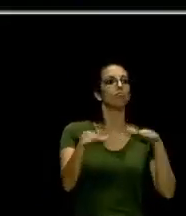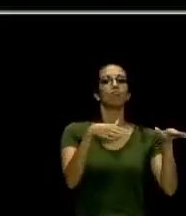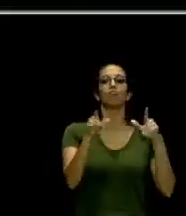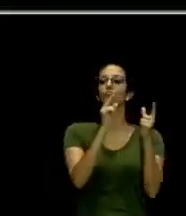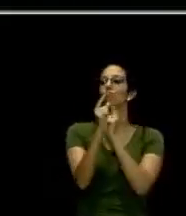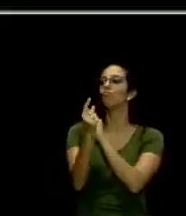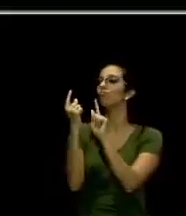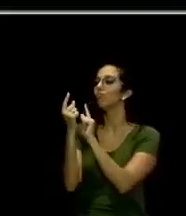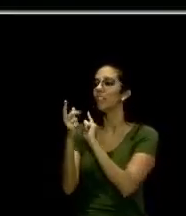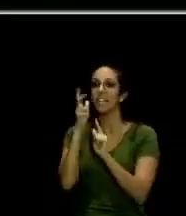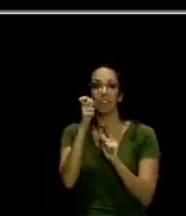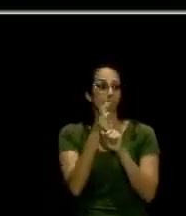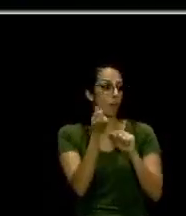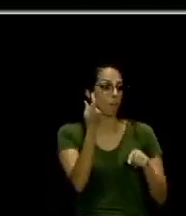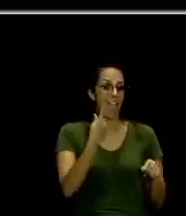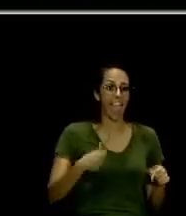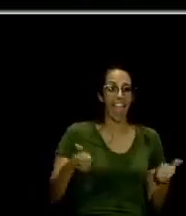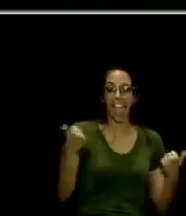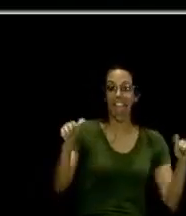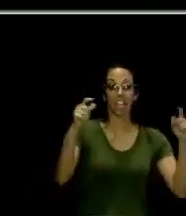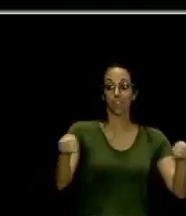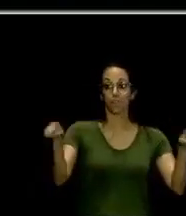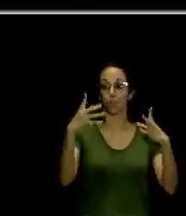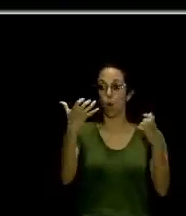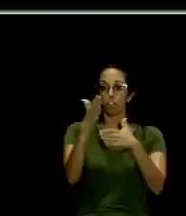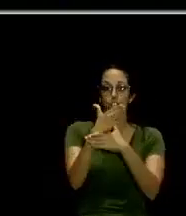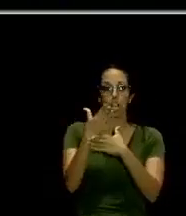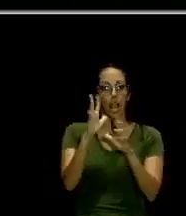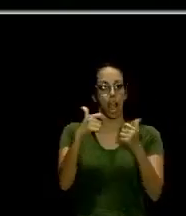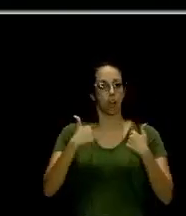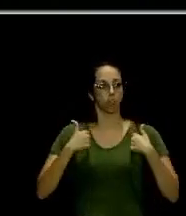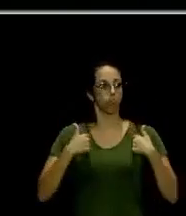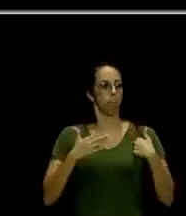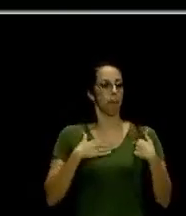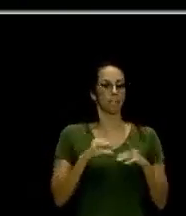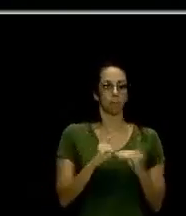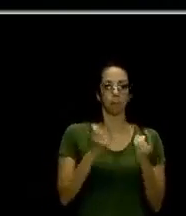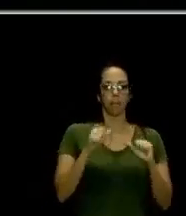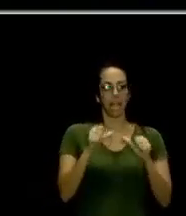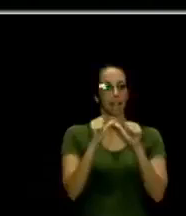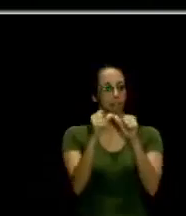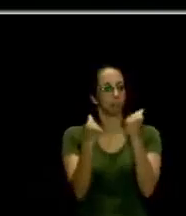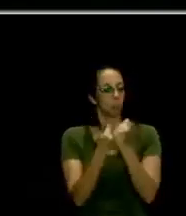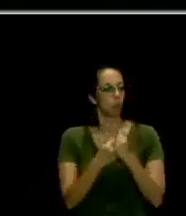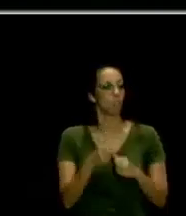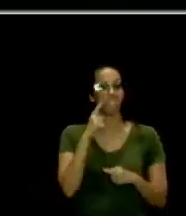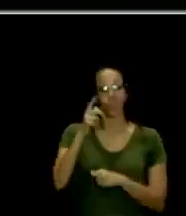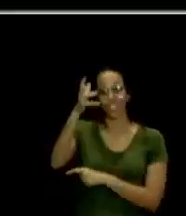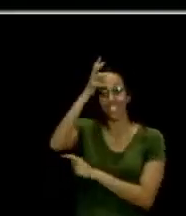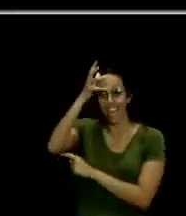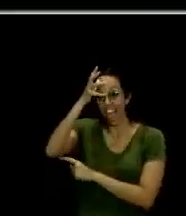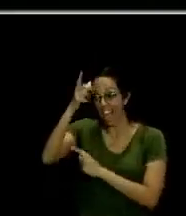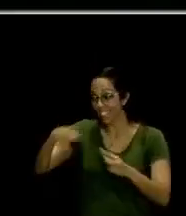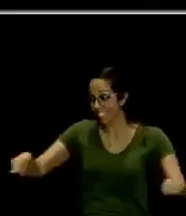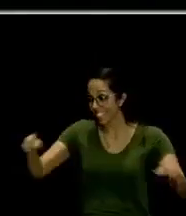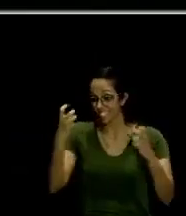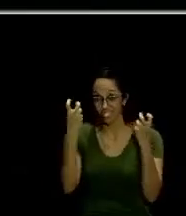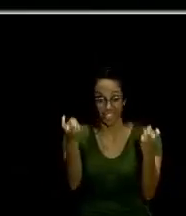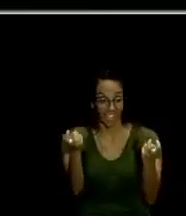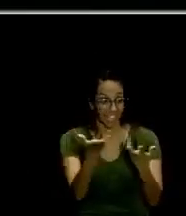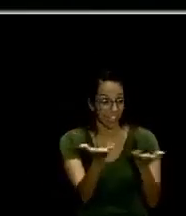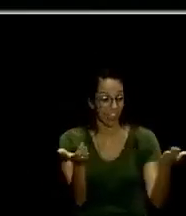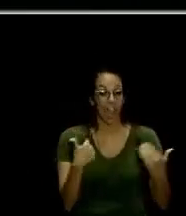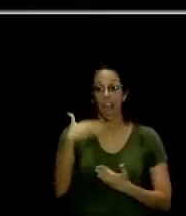from any of you who want to share how the department can continue to support you. And for all the dads in the audience, I know